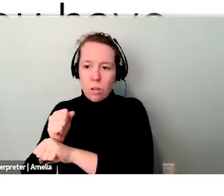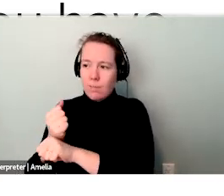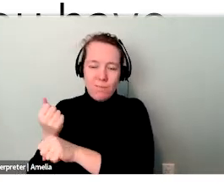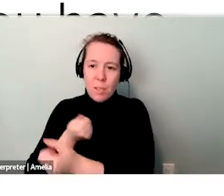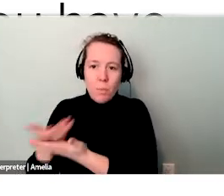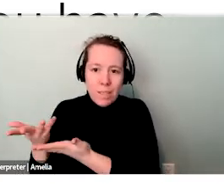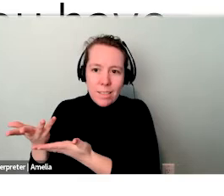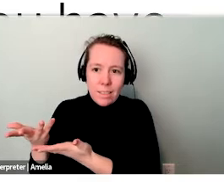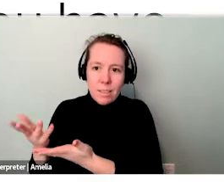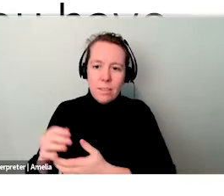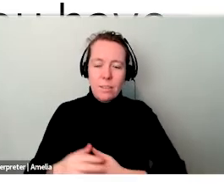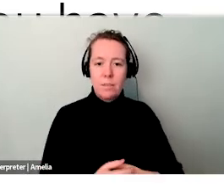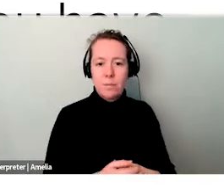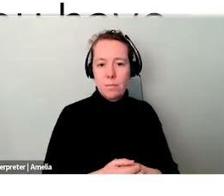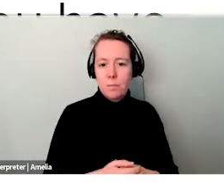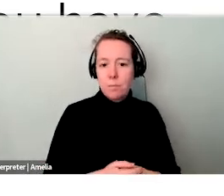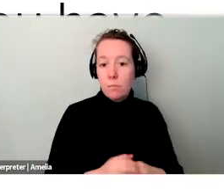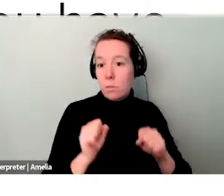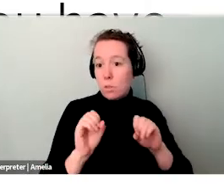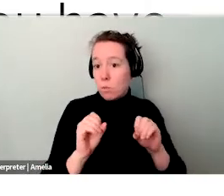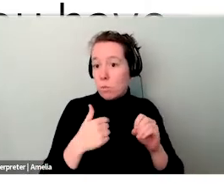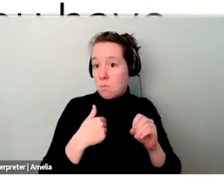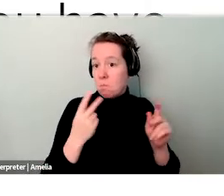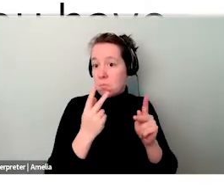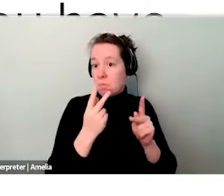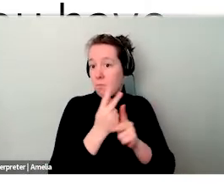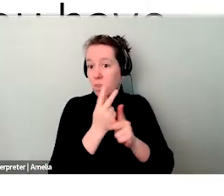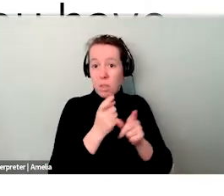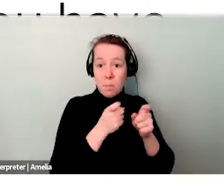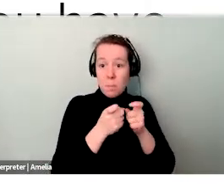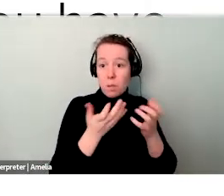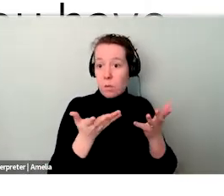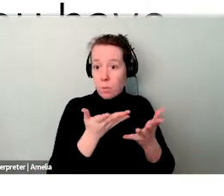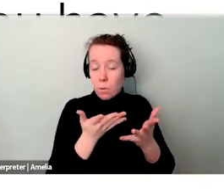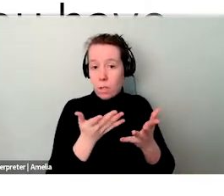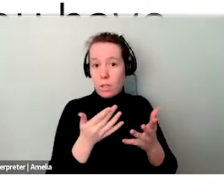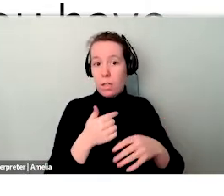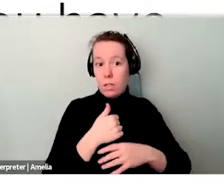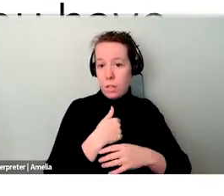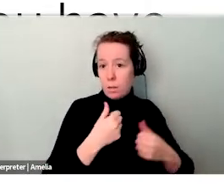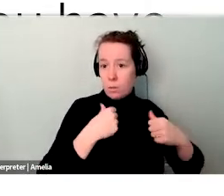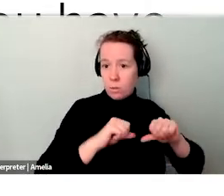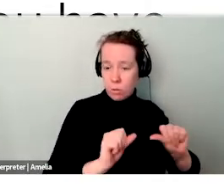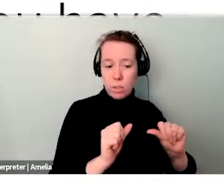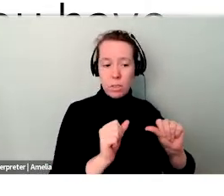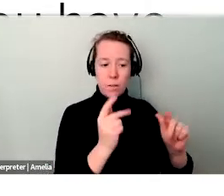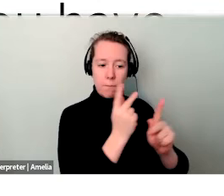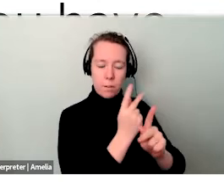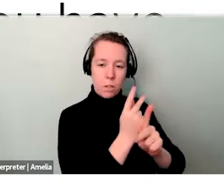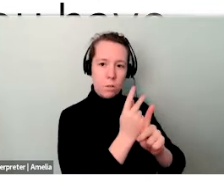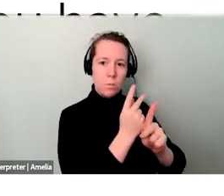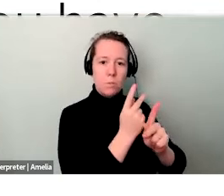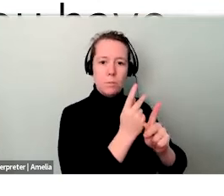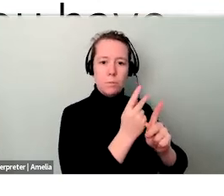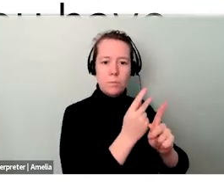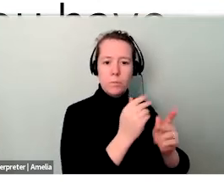to do some accommodation. My last 2 jobs, I didn't do it, and I have to do it